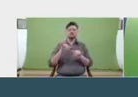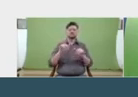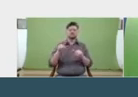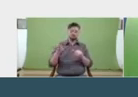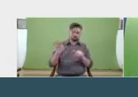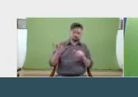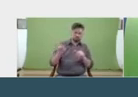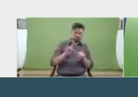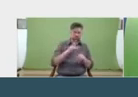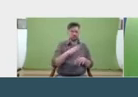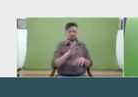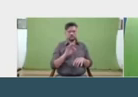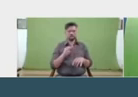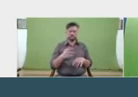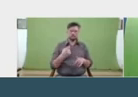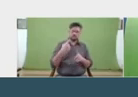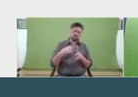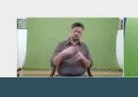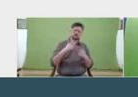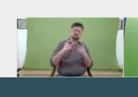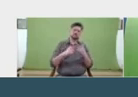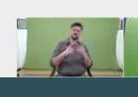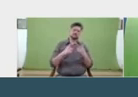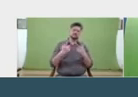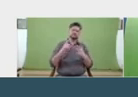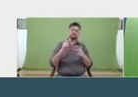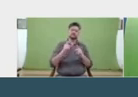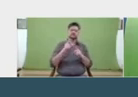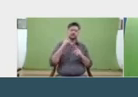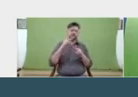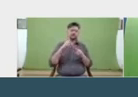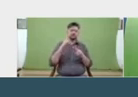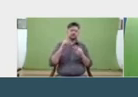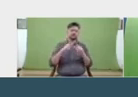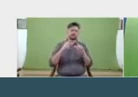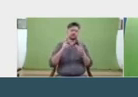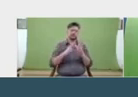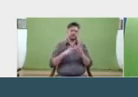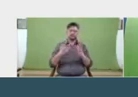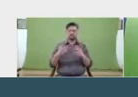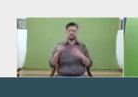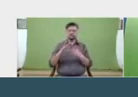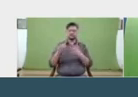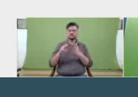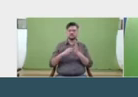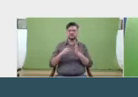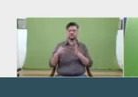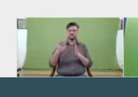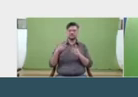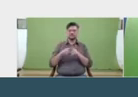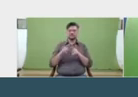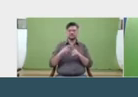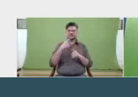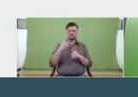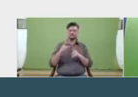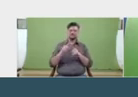codification and this is the part uh heim told me you have looked at or heard about yesterday a little bit you know building